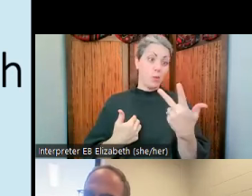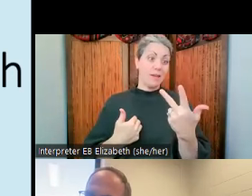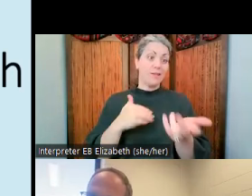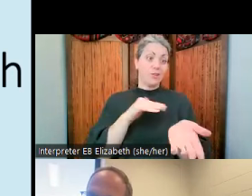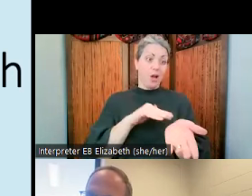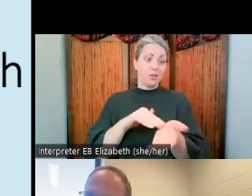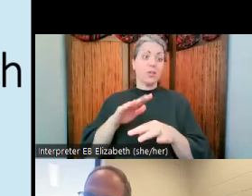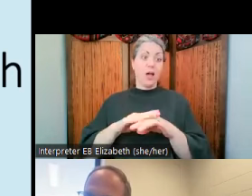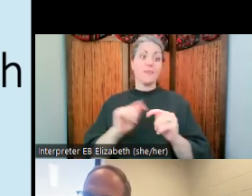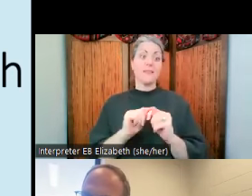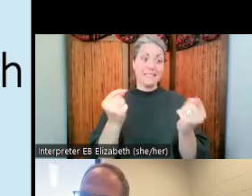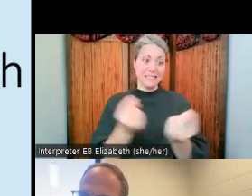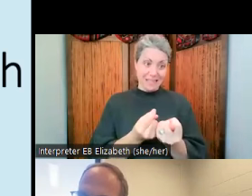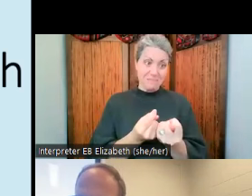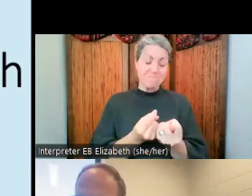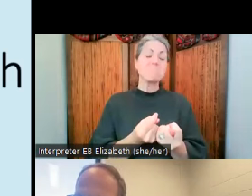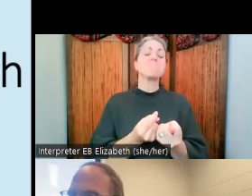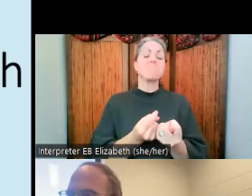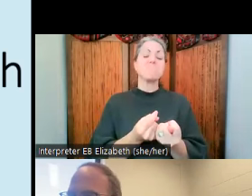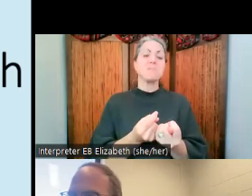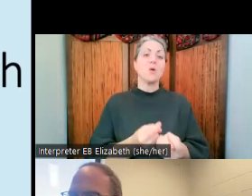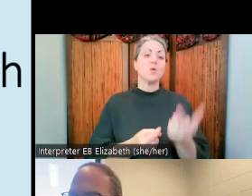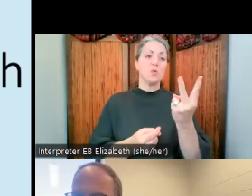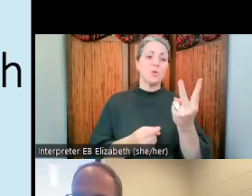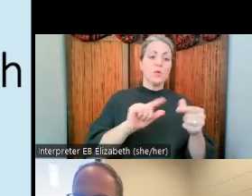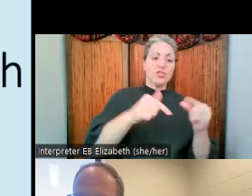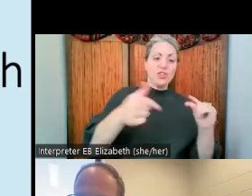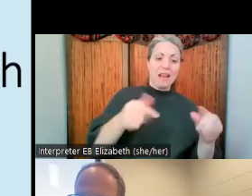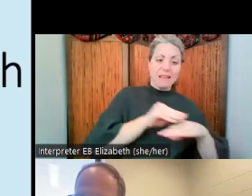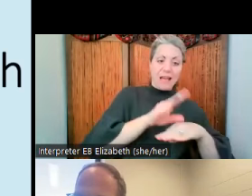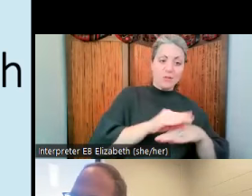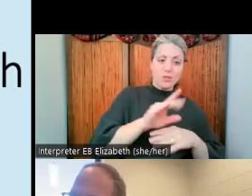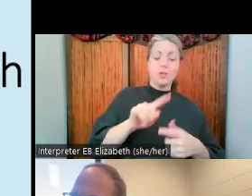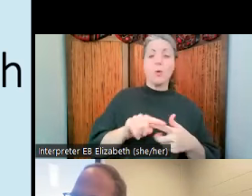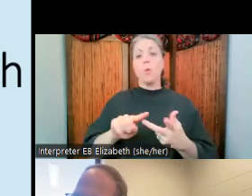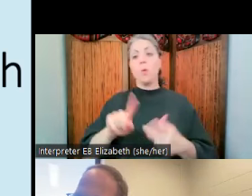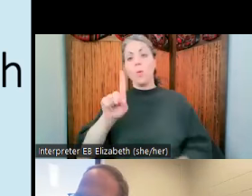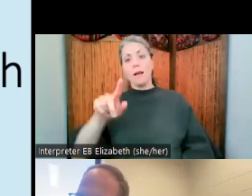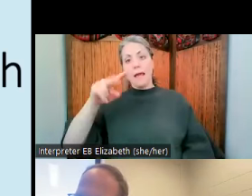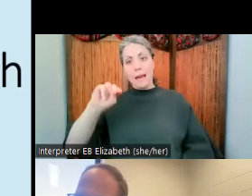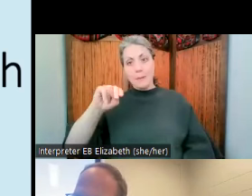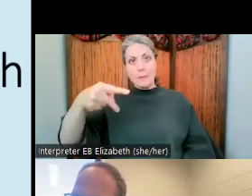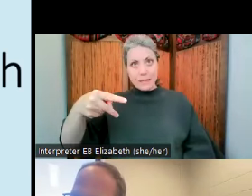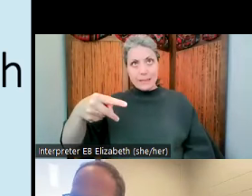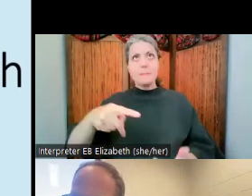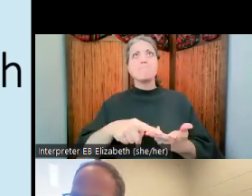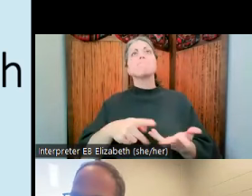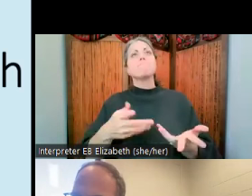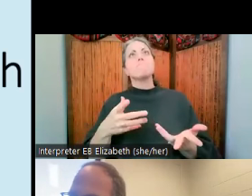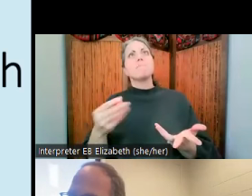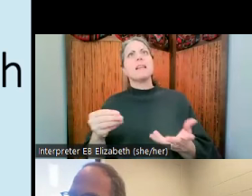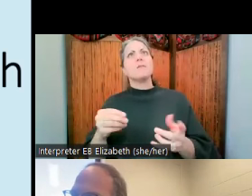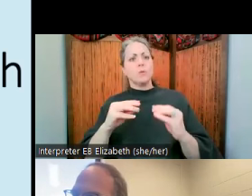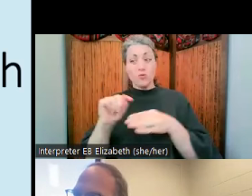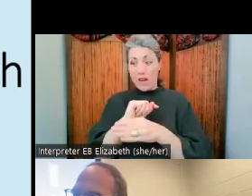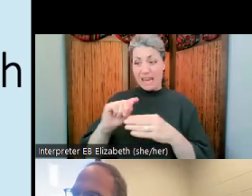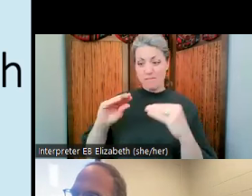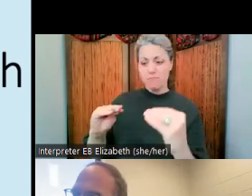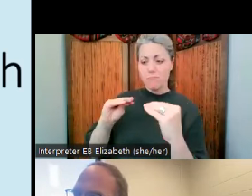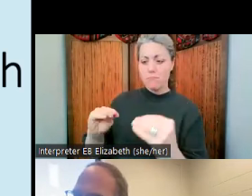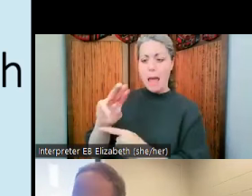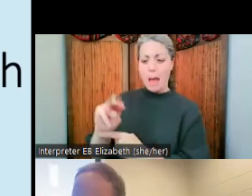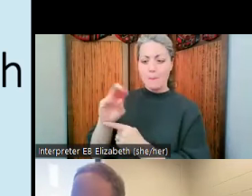in neurogenetics with 2 genetic counselors as well as a nurse practitioner. And we also train MD fellows